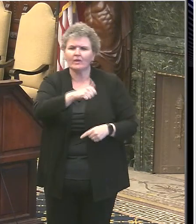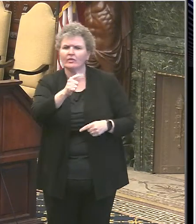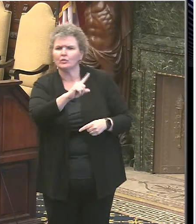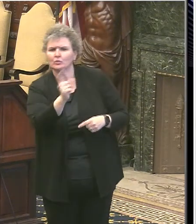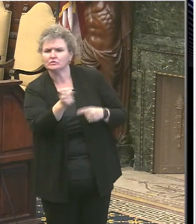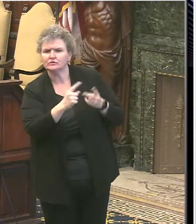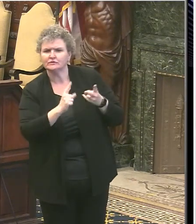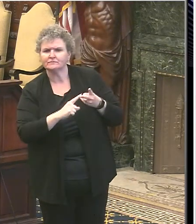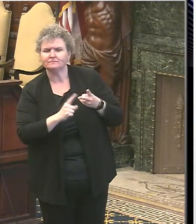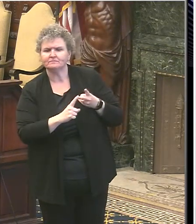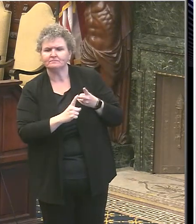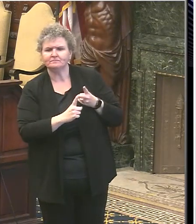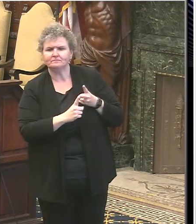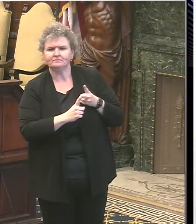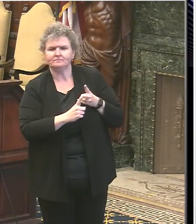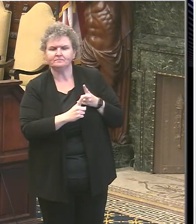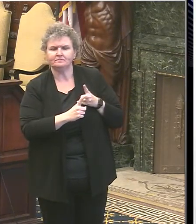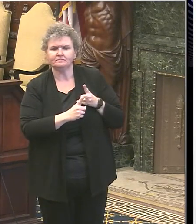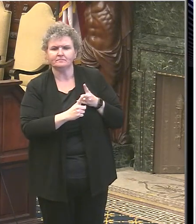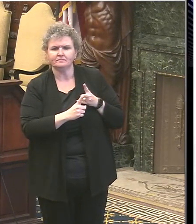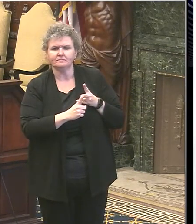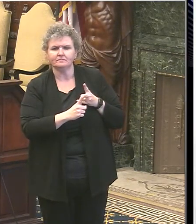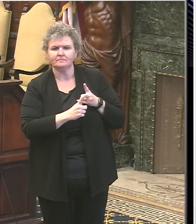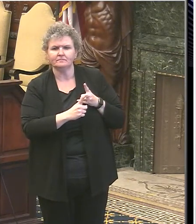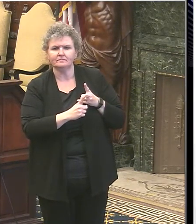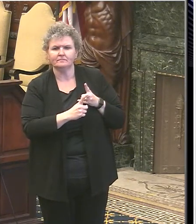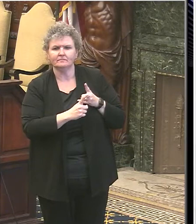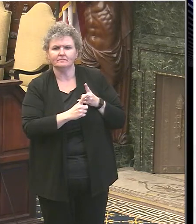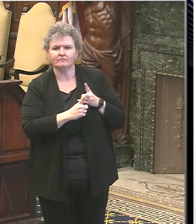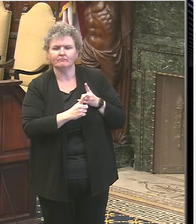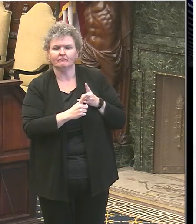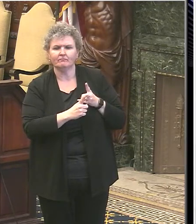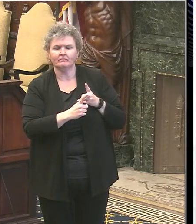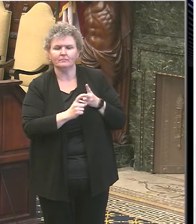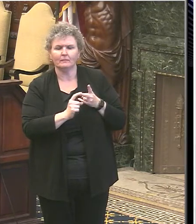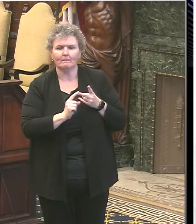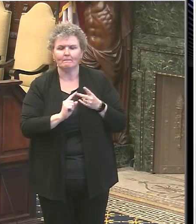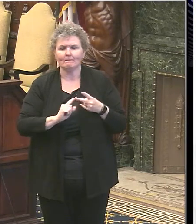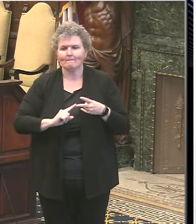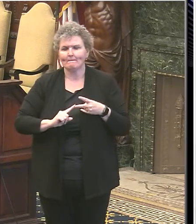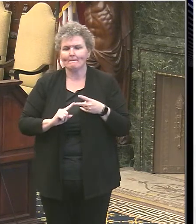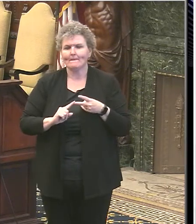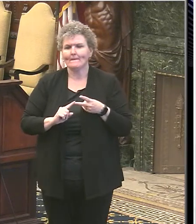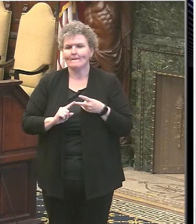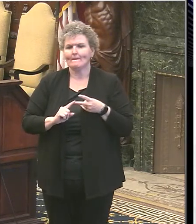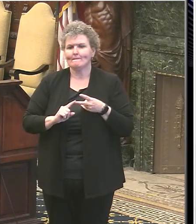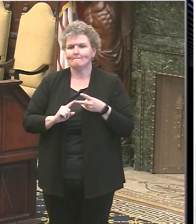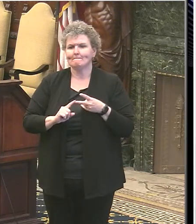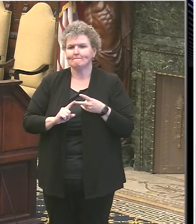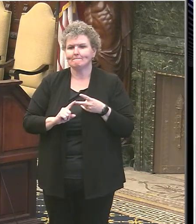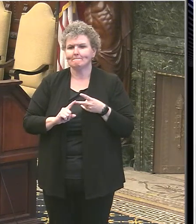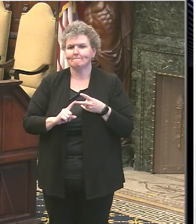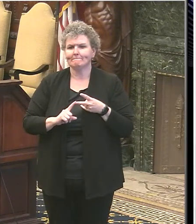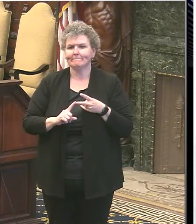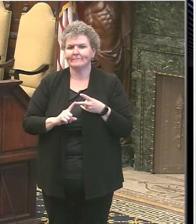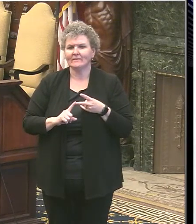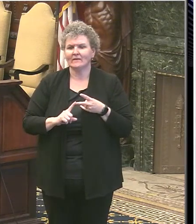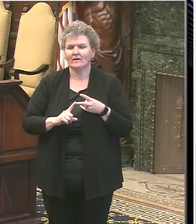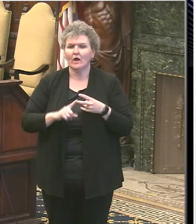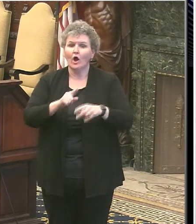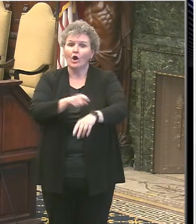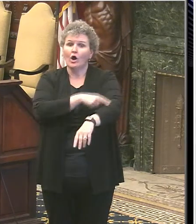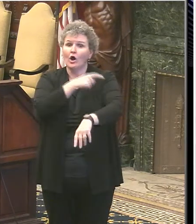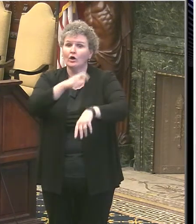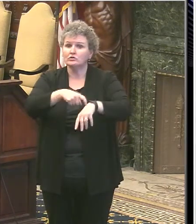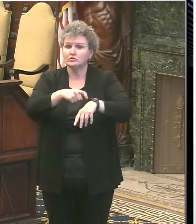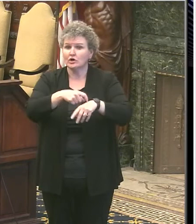question, can you explain a little bit of what we're seeing in long-term issues when it comes to loss